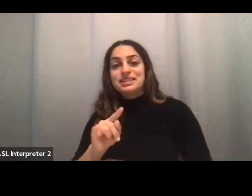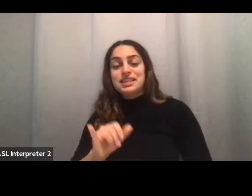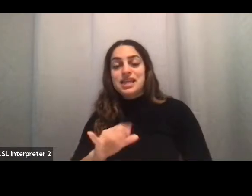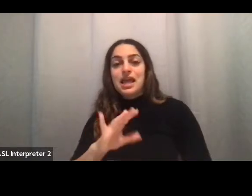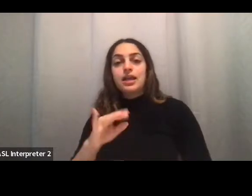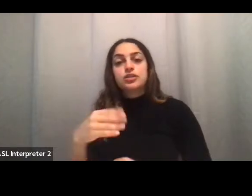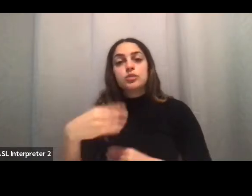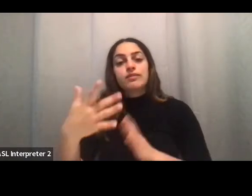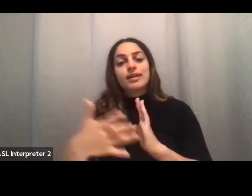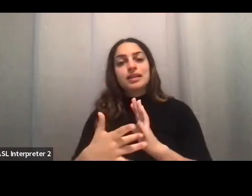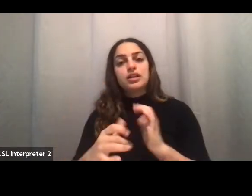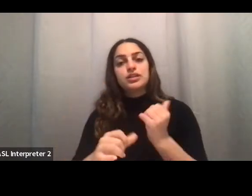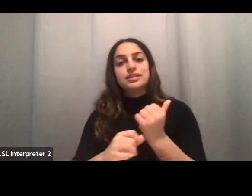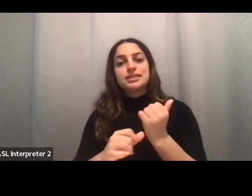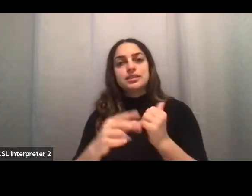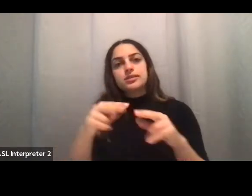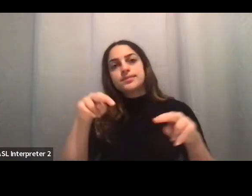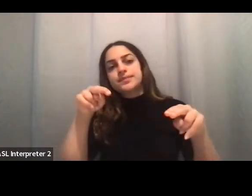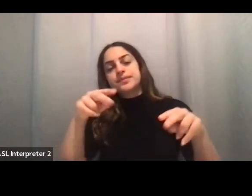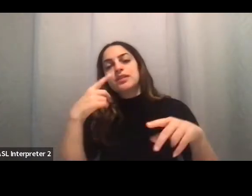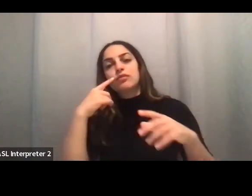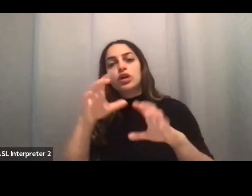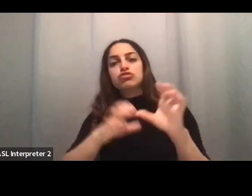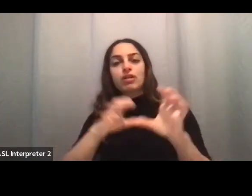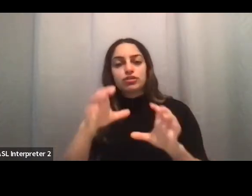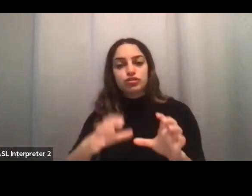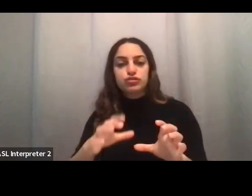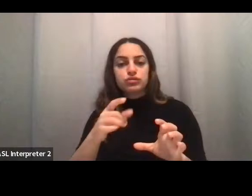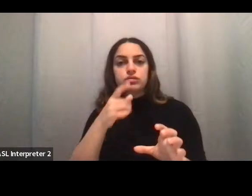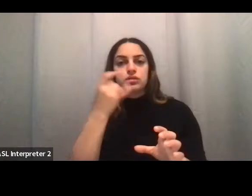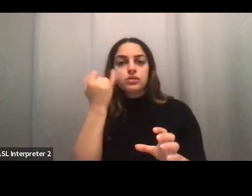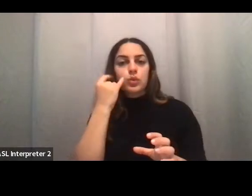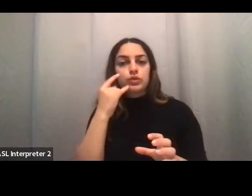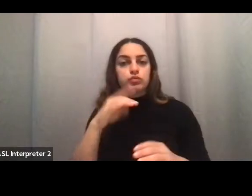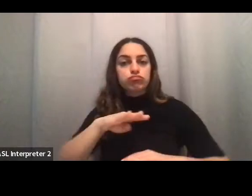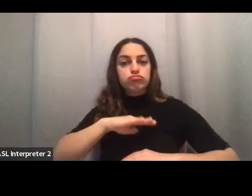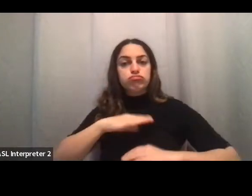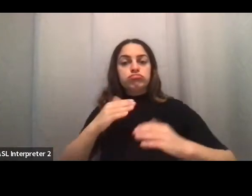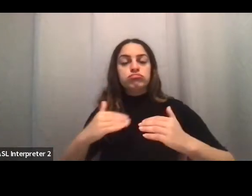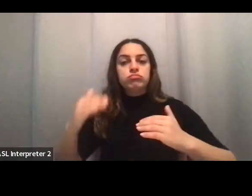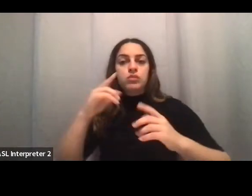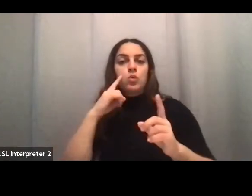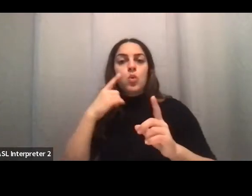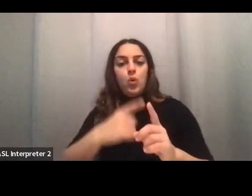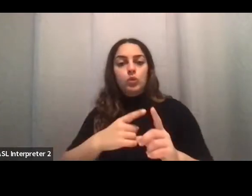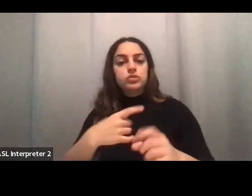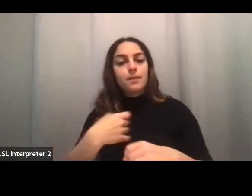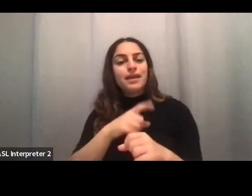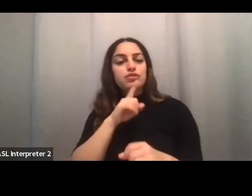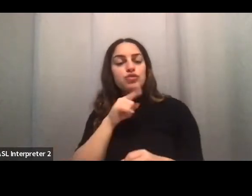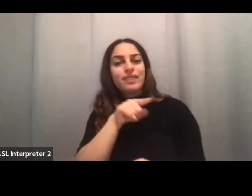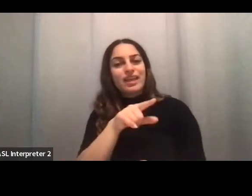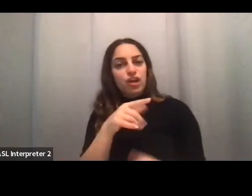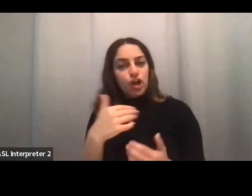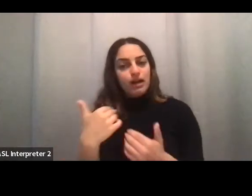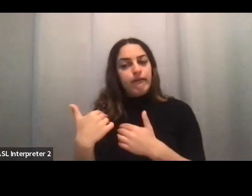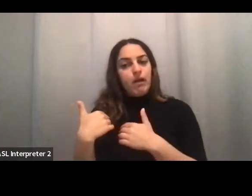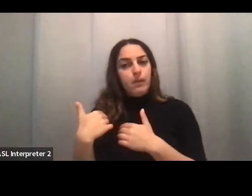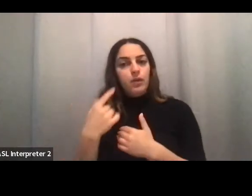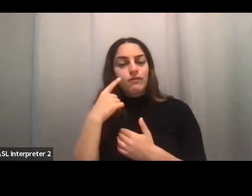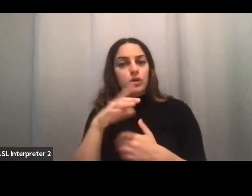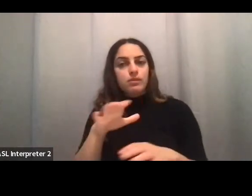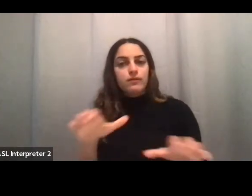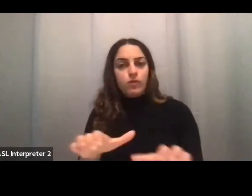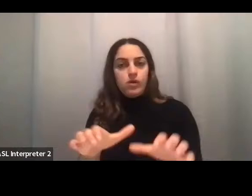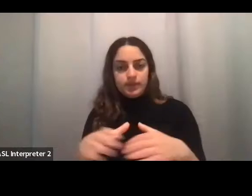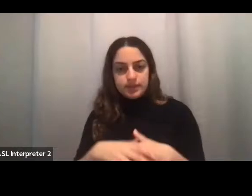and oversight to contractors to meet and exceed those goals while holding them accountable for performance the